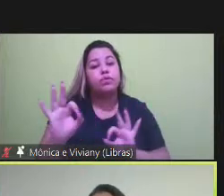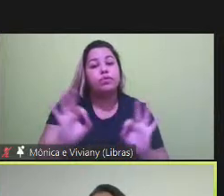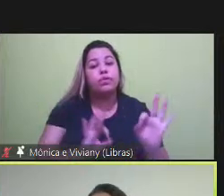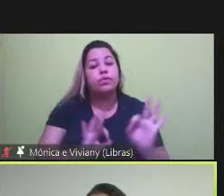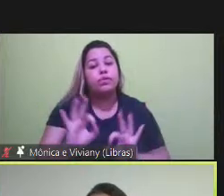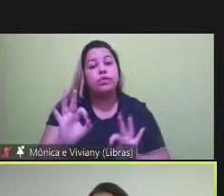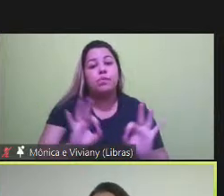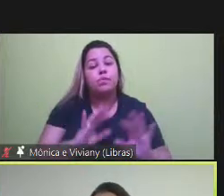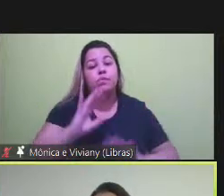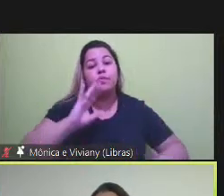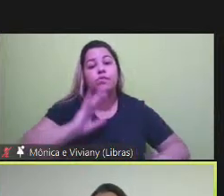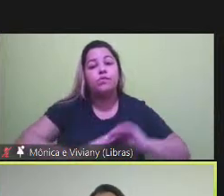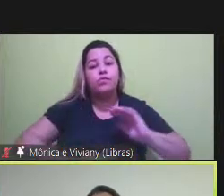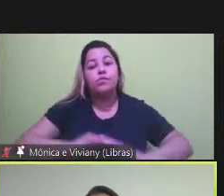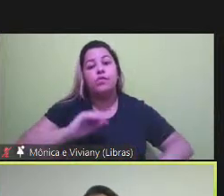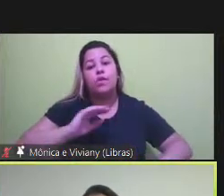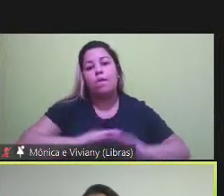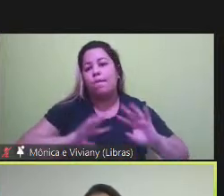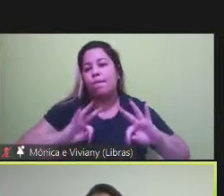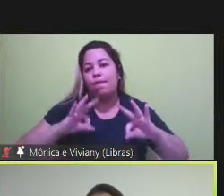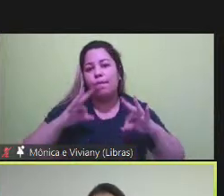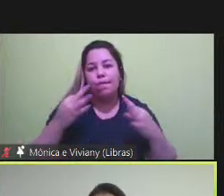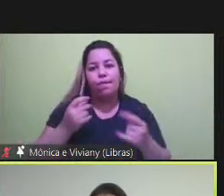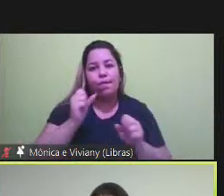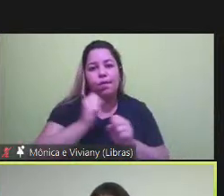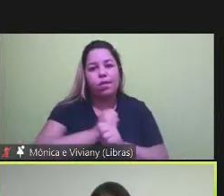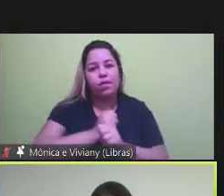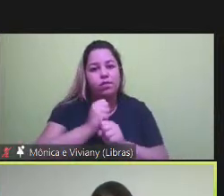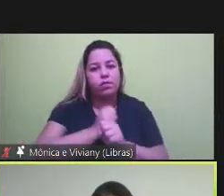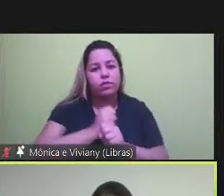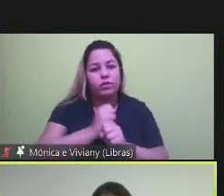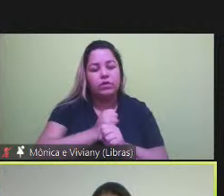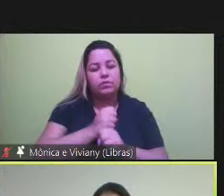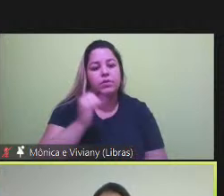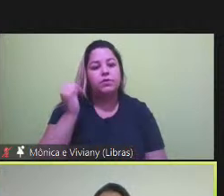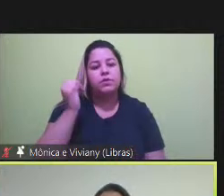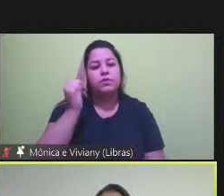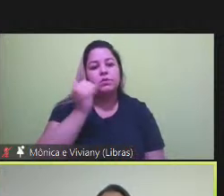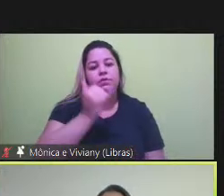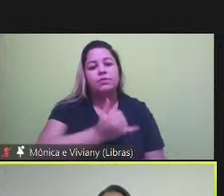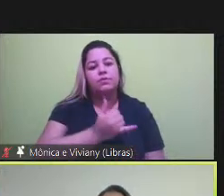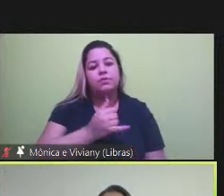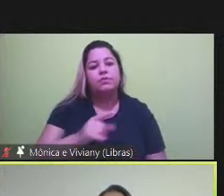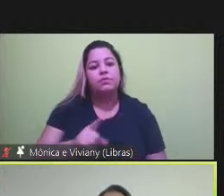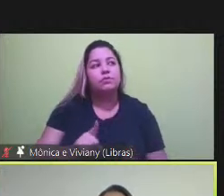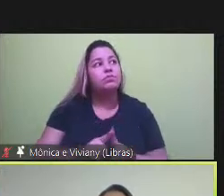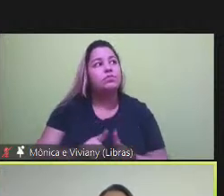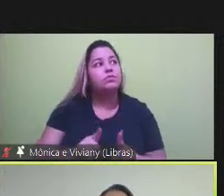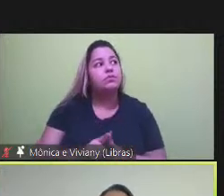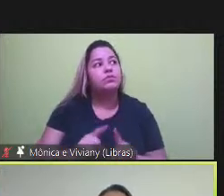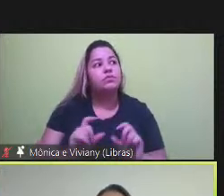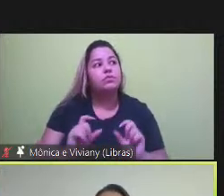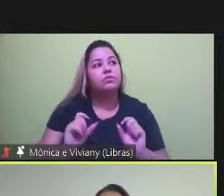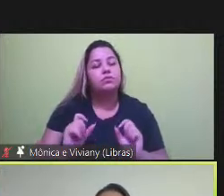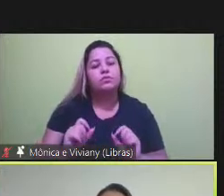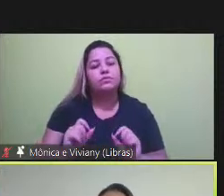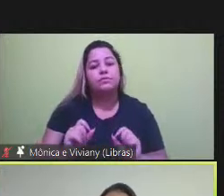and organization of the actions of the entire year, and it's, like I said before, done